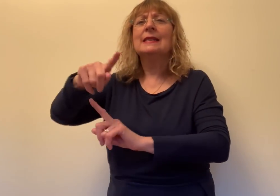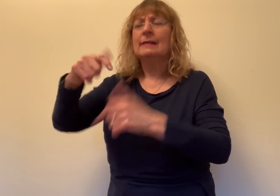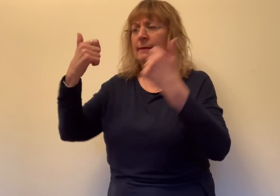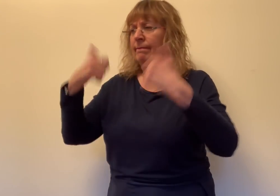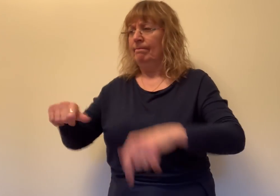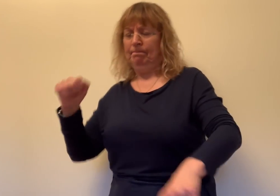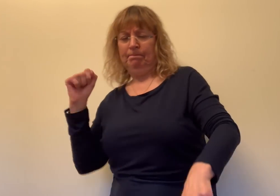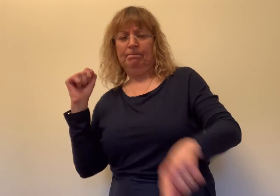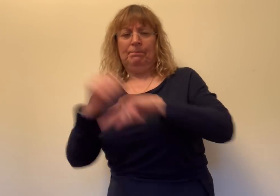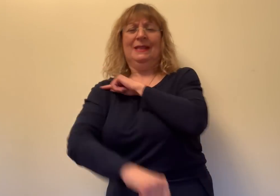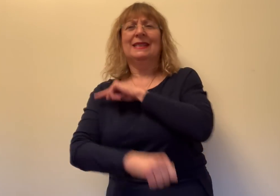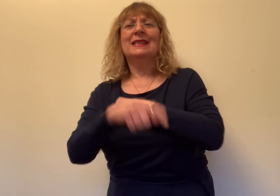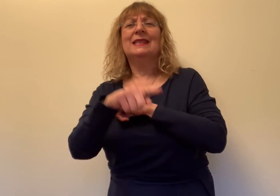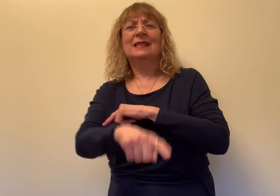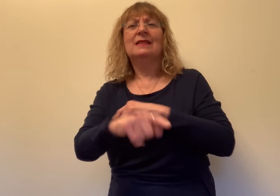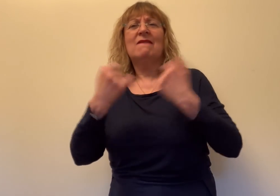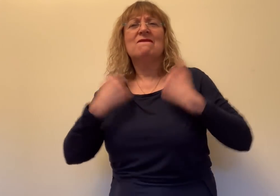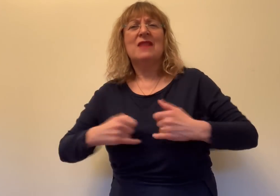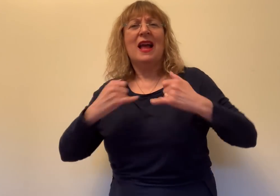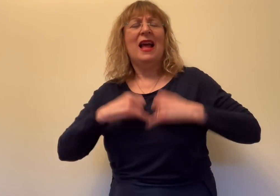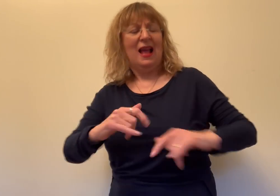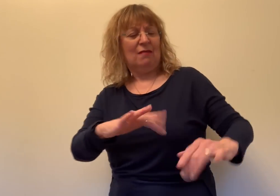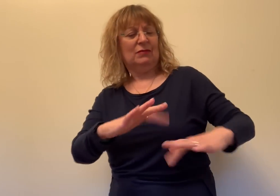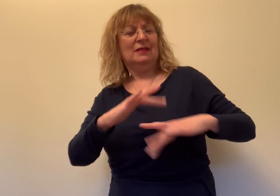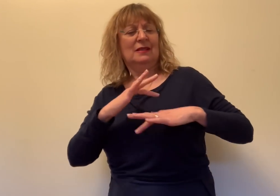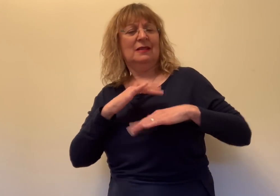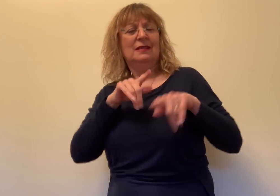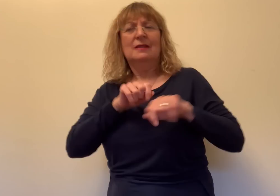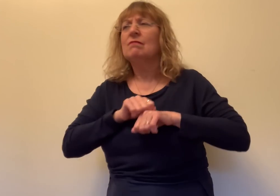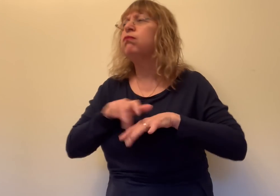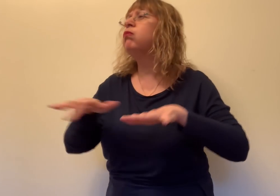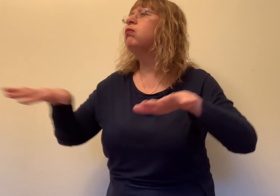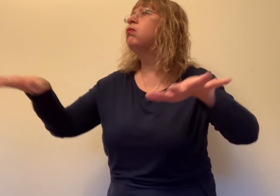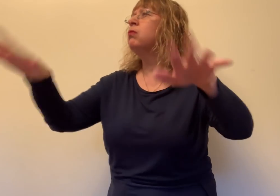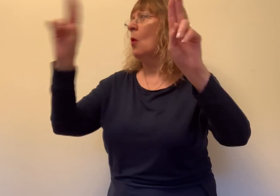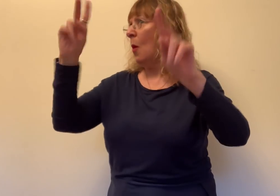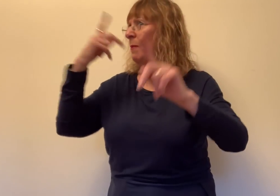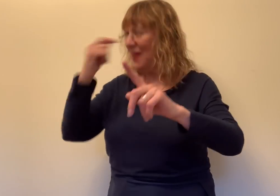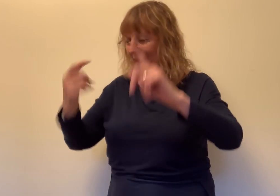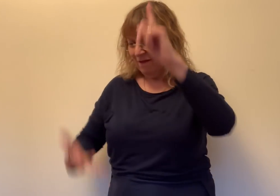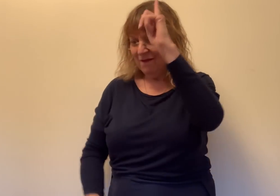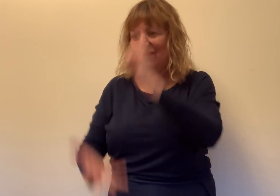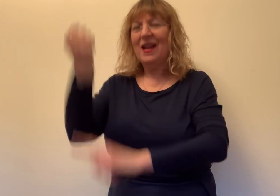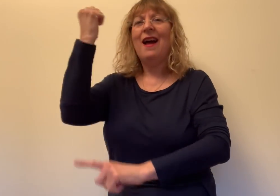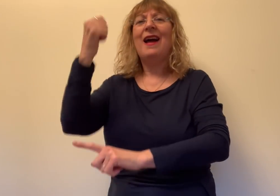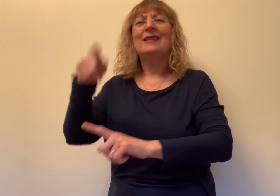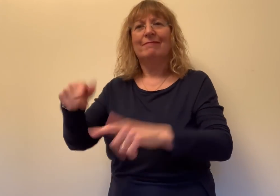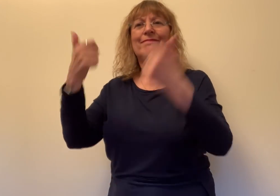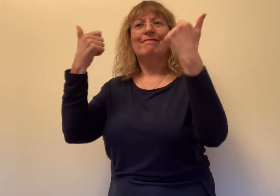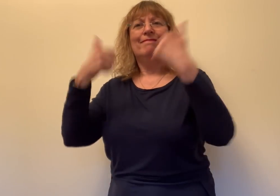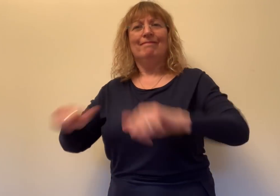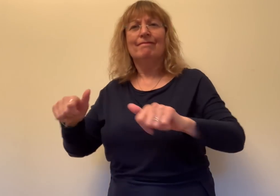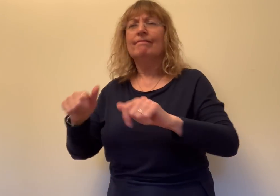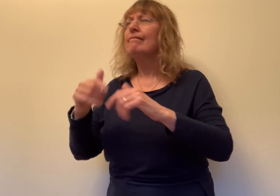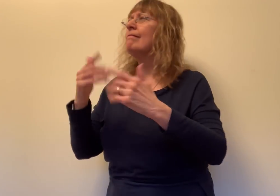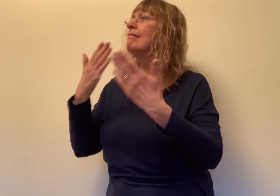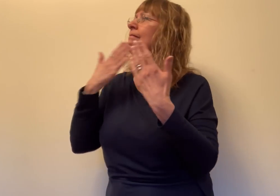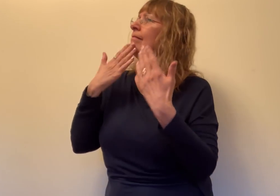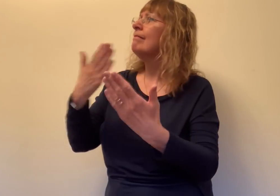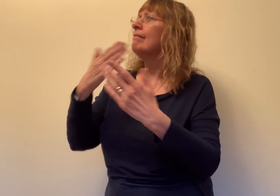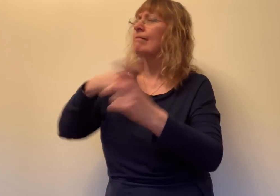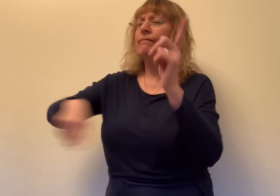We pray for all who are working to find solutions to the pandemic, that they will soon be